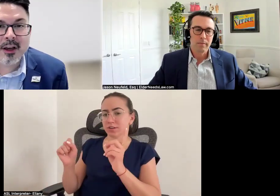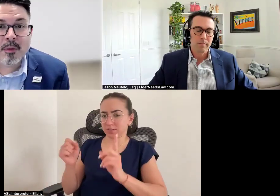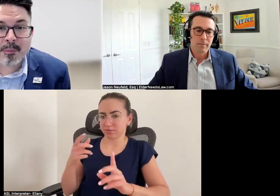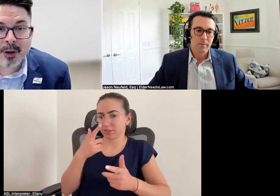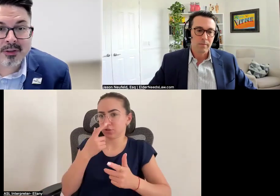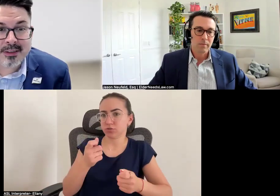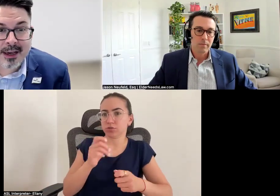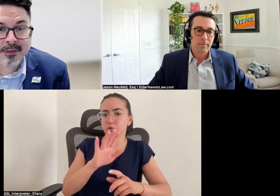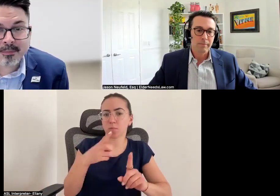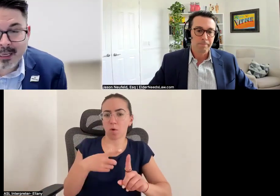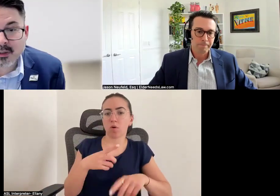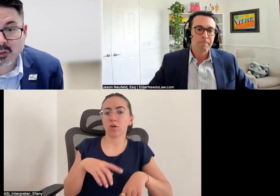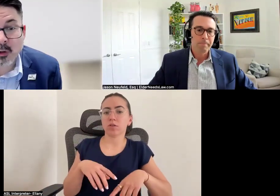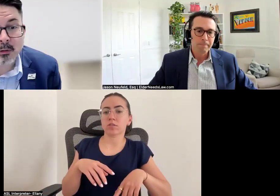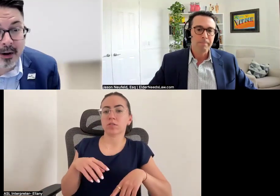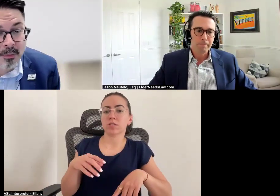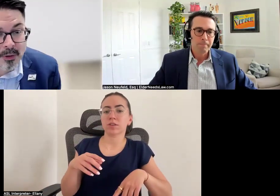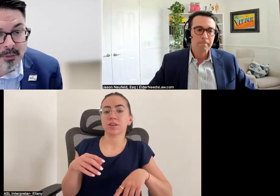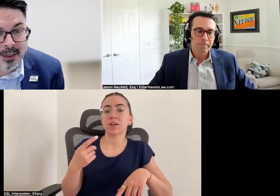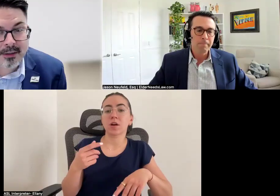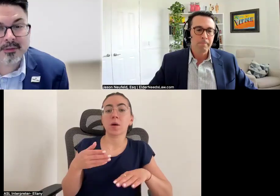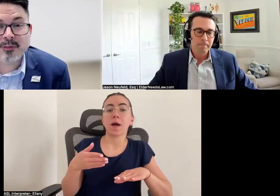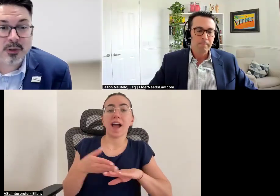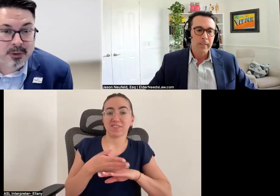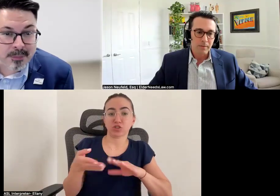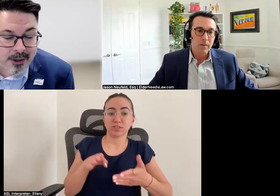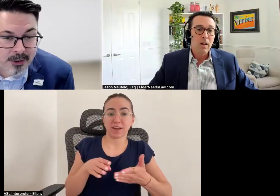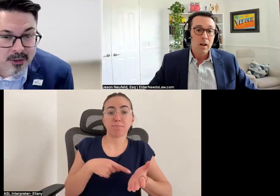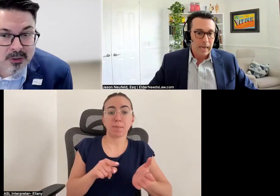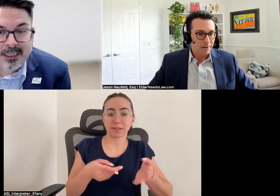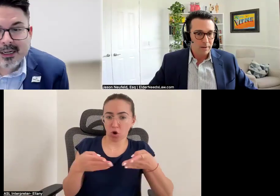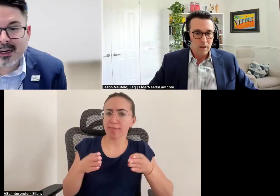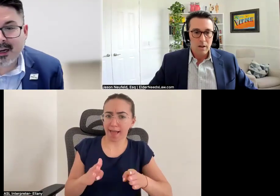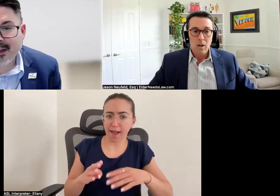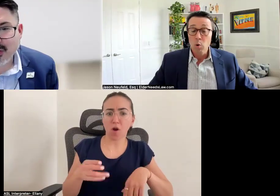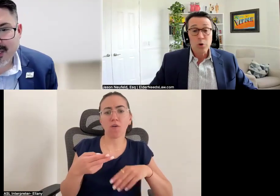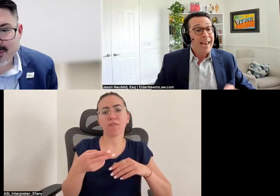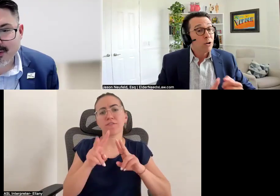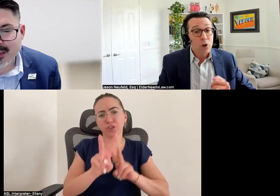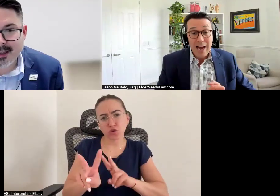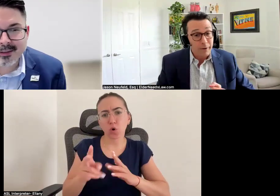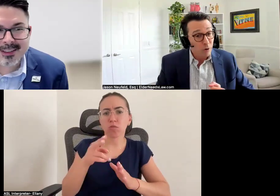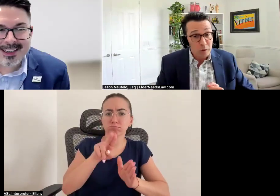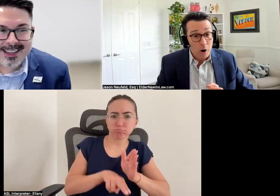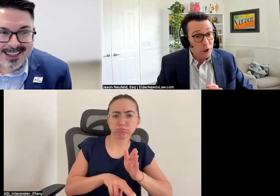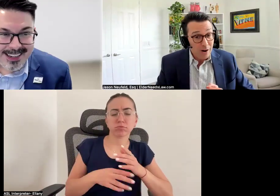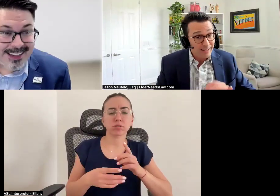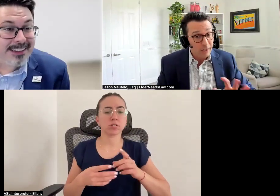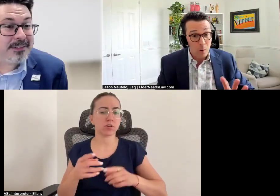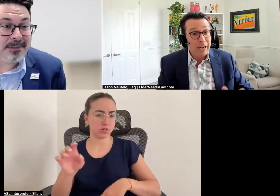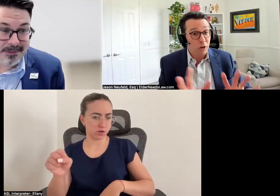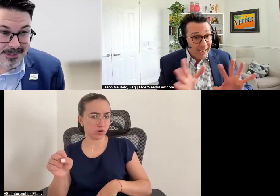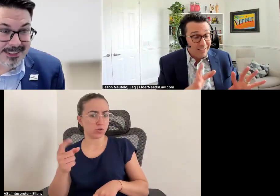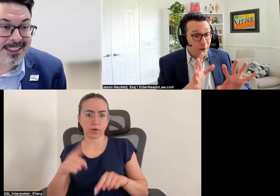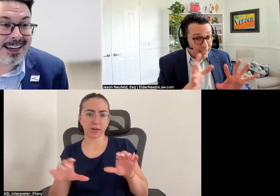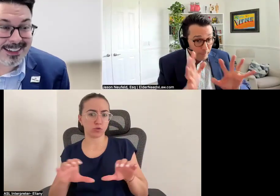said post-death payments are allowable, right? Funeral and burial, those Which you types of can't do out of things. a first-party trust, like to